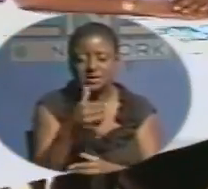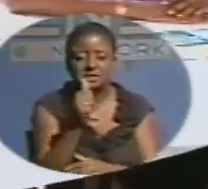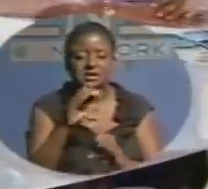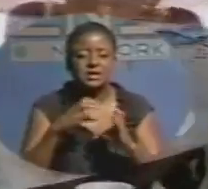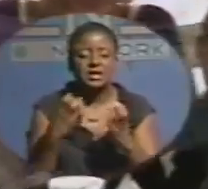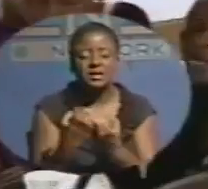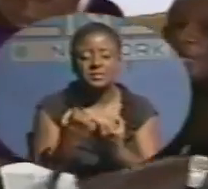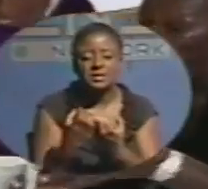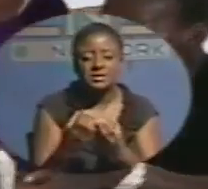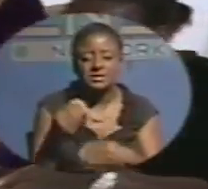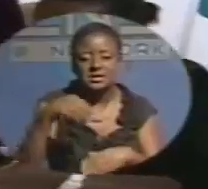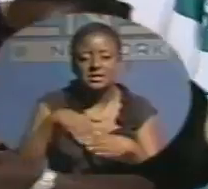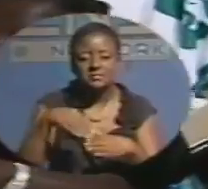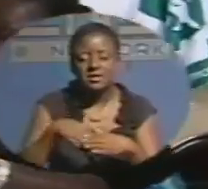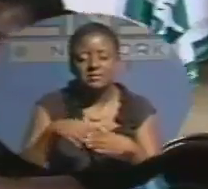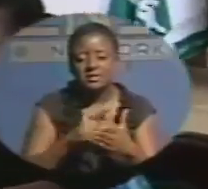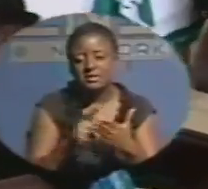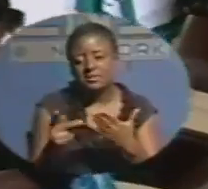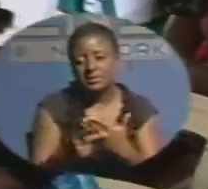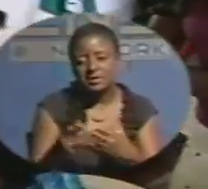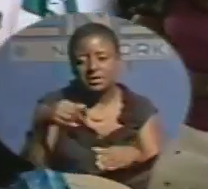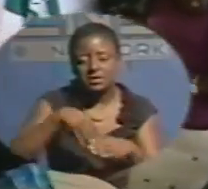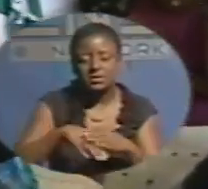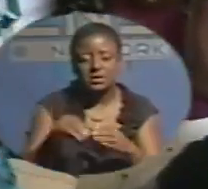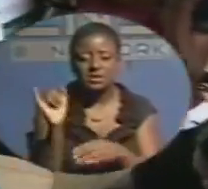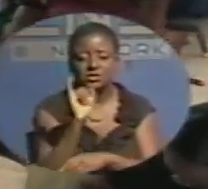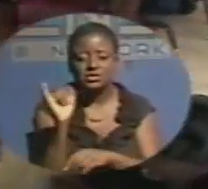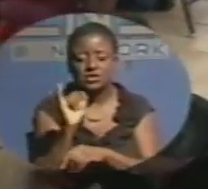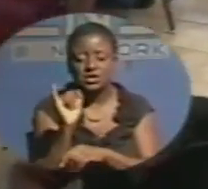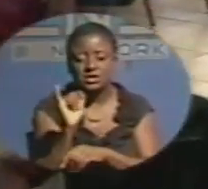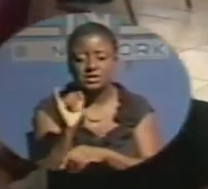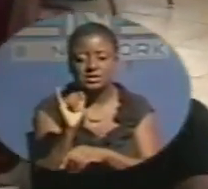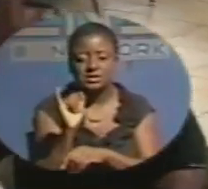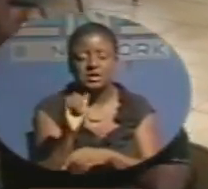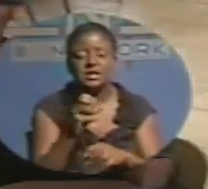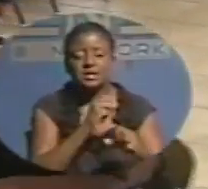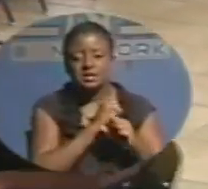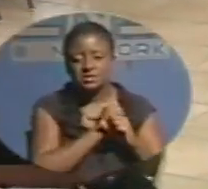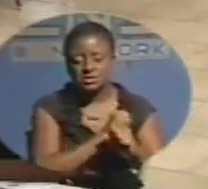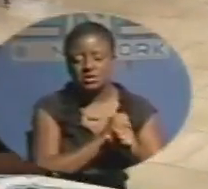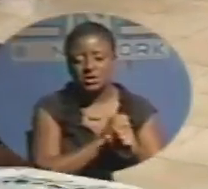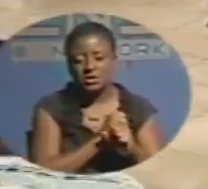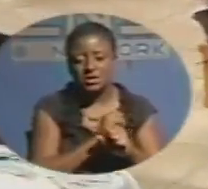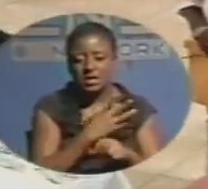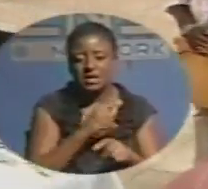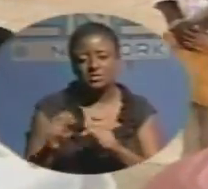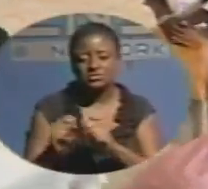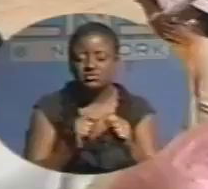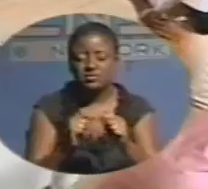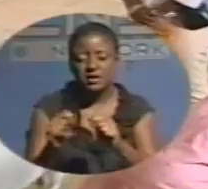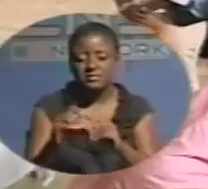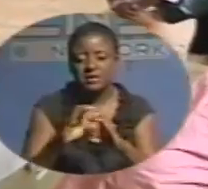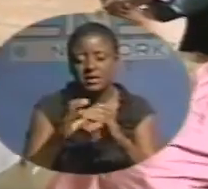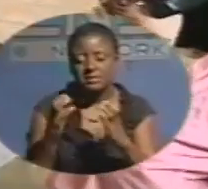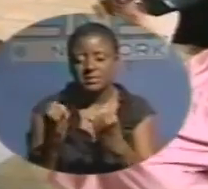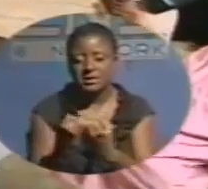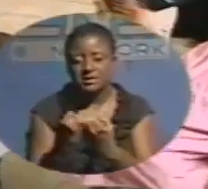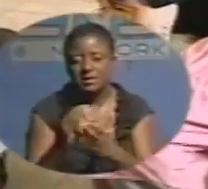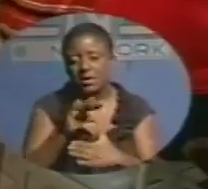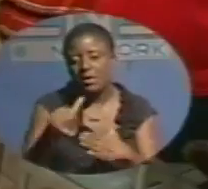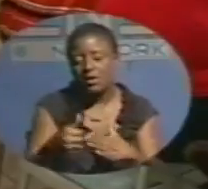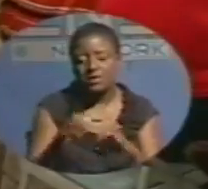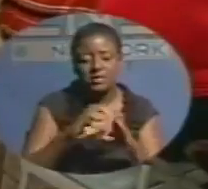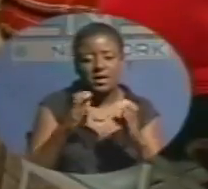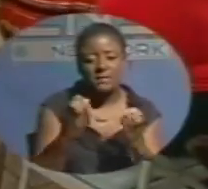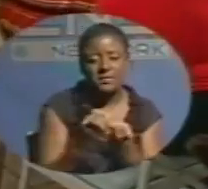in the initiative, including an insurance company, a security firm, and a travel agency. Inspector Rule indicated that all of the